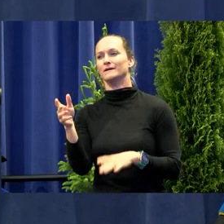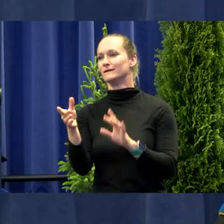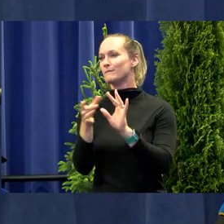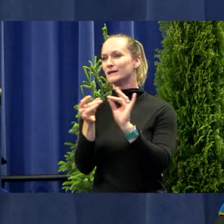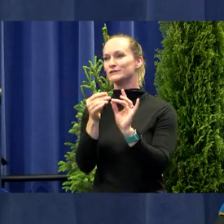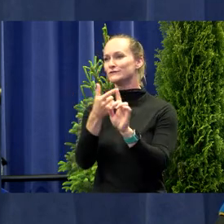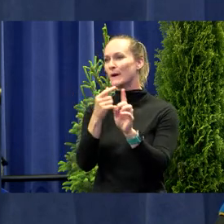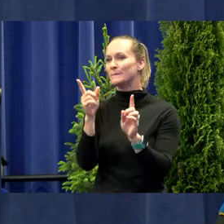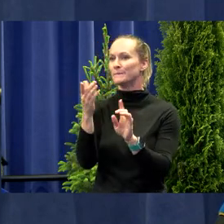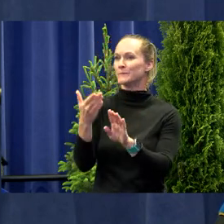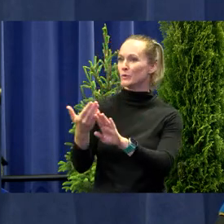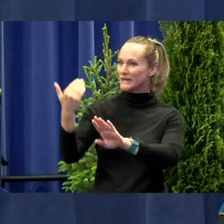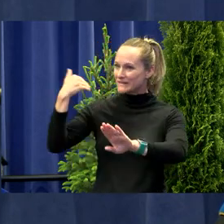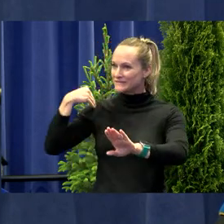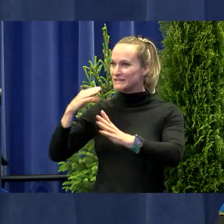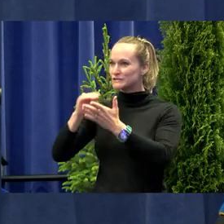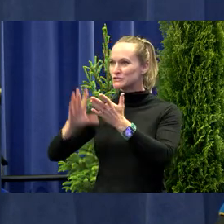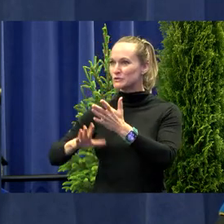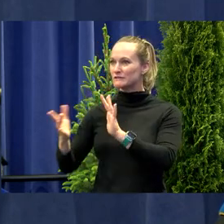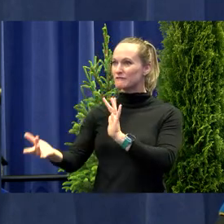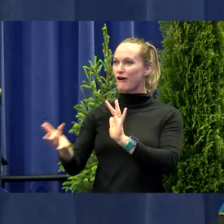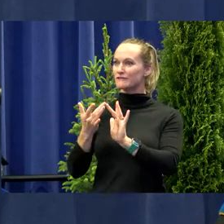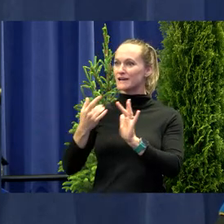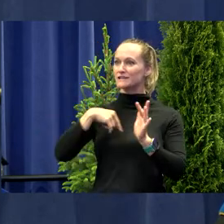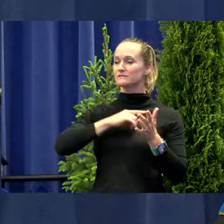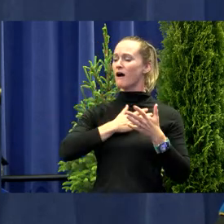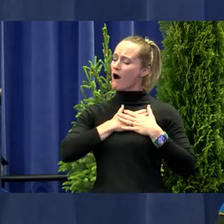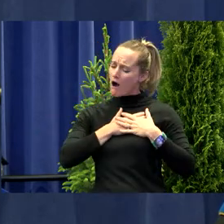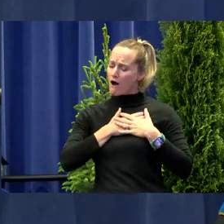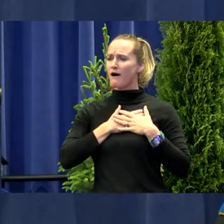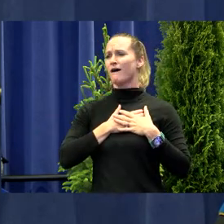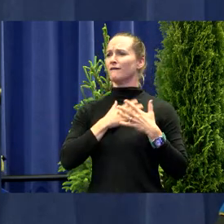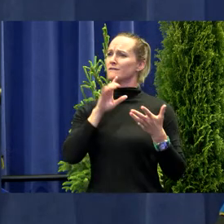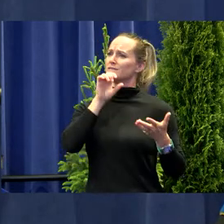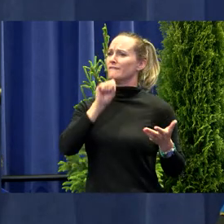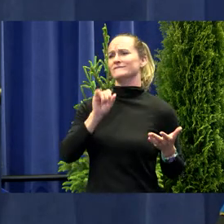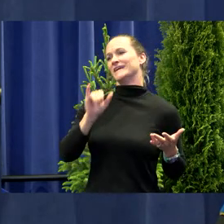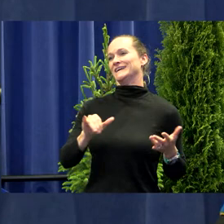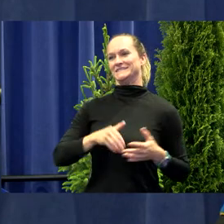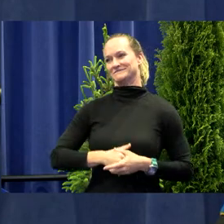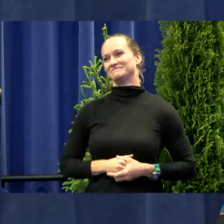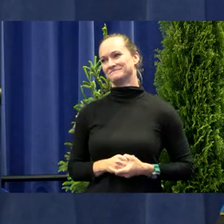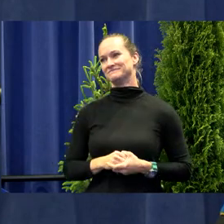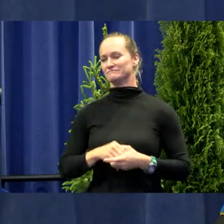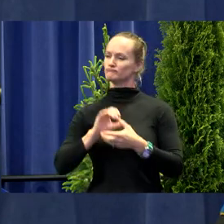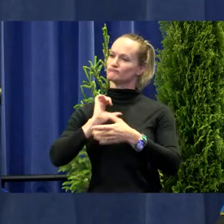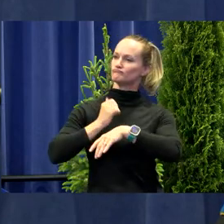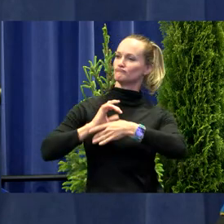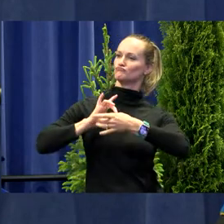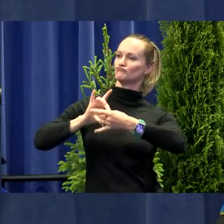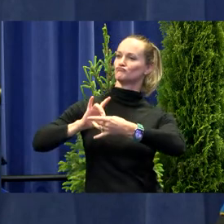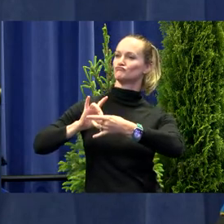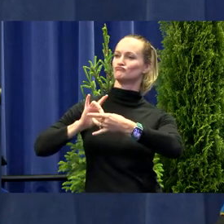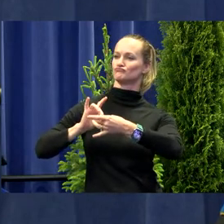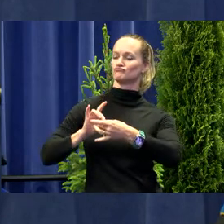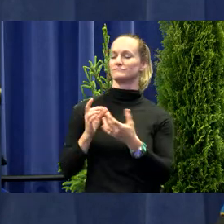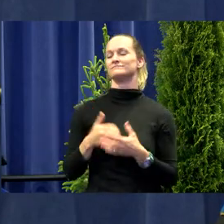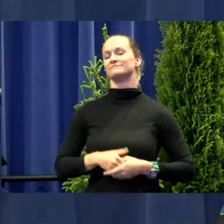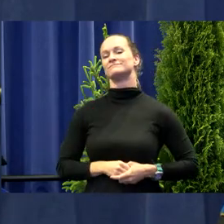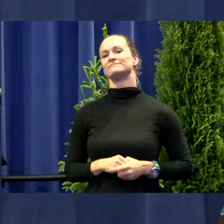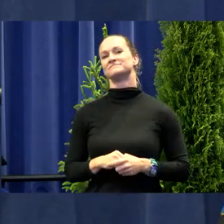students, reconnecting with you, and maintaining the connections that we have forged over the past several